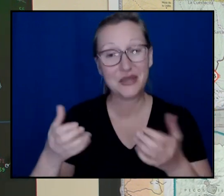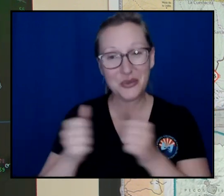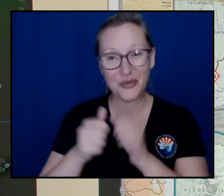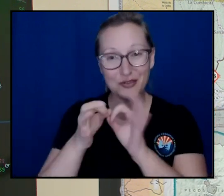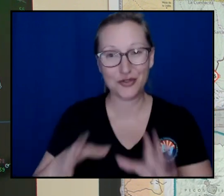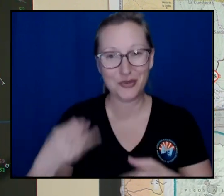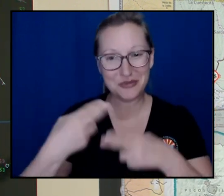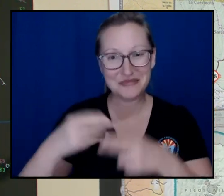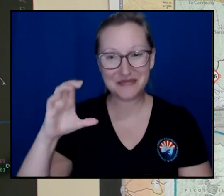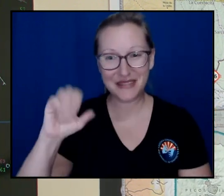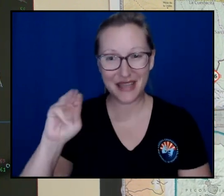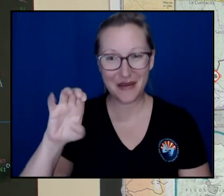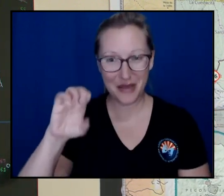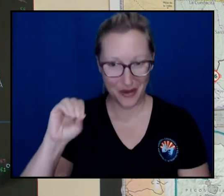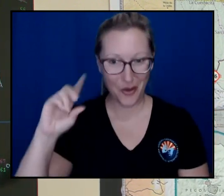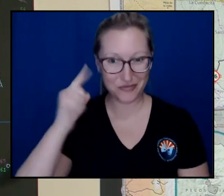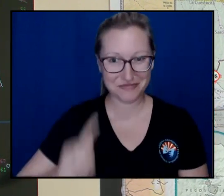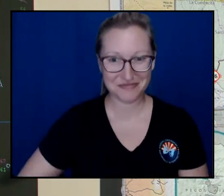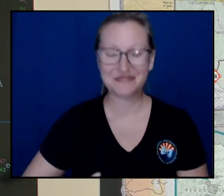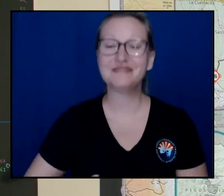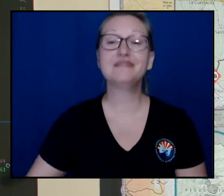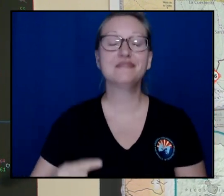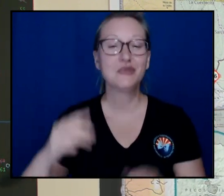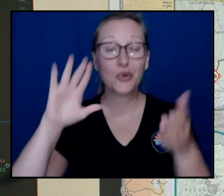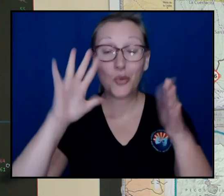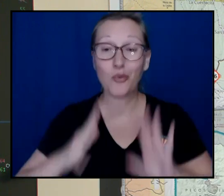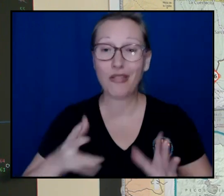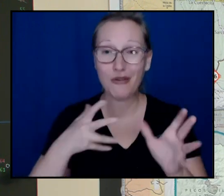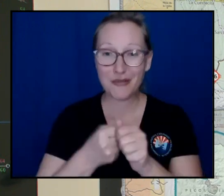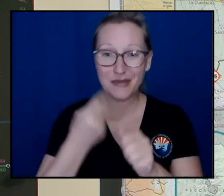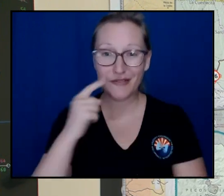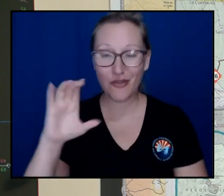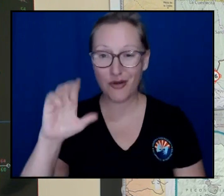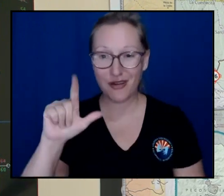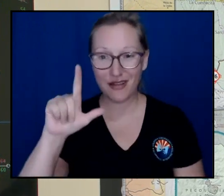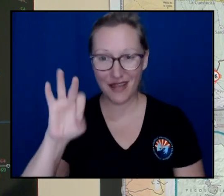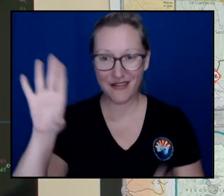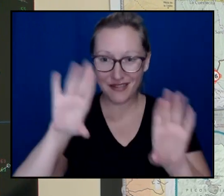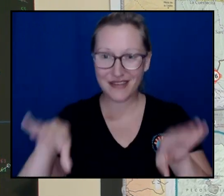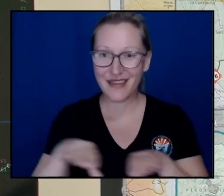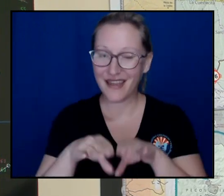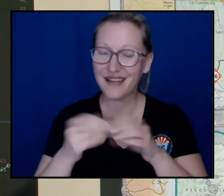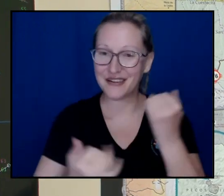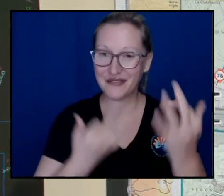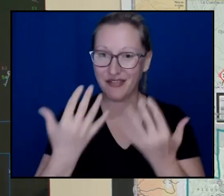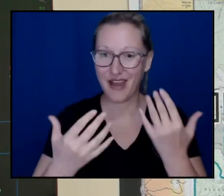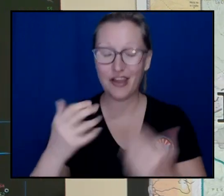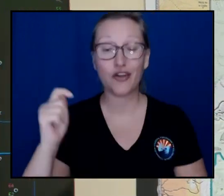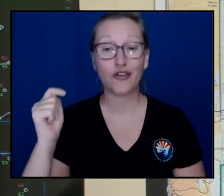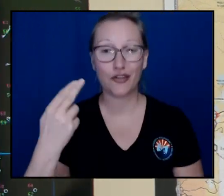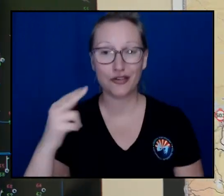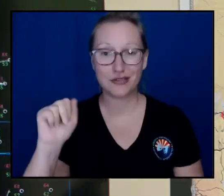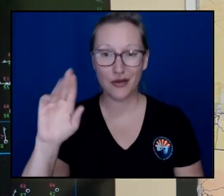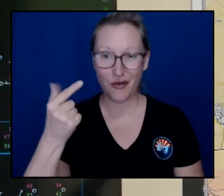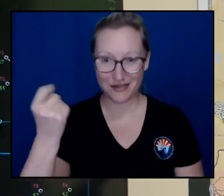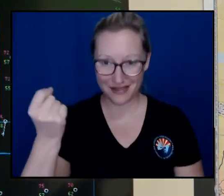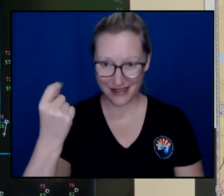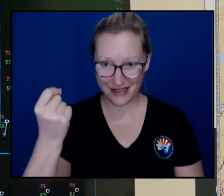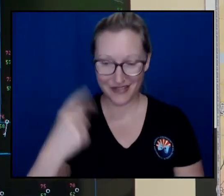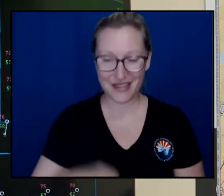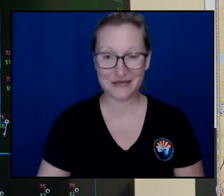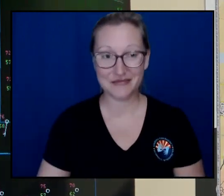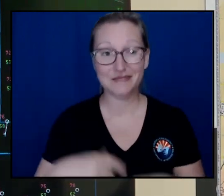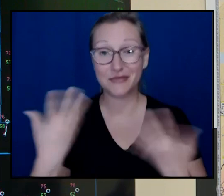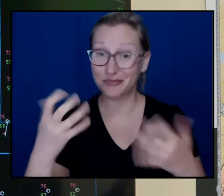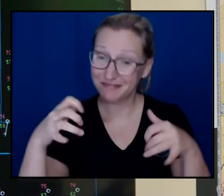give you a weather update for the Calf Canyon fire for Thursday, August 11th. So, still monsoon season. So